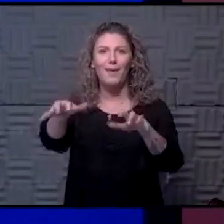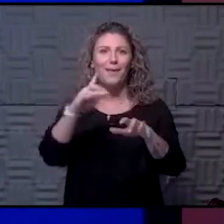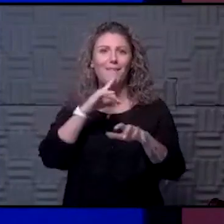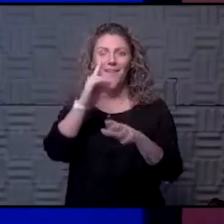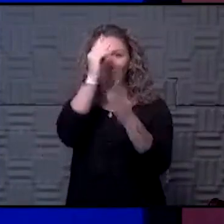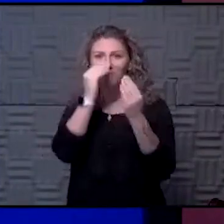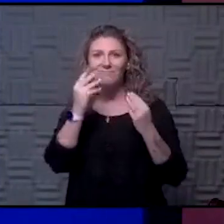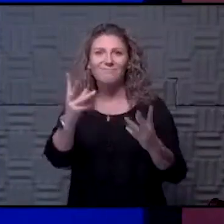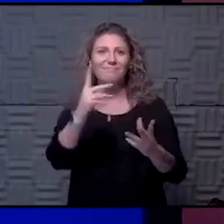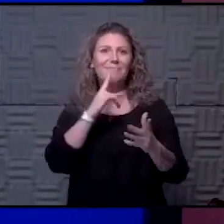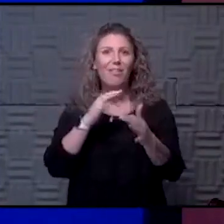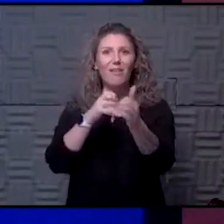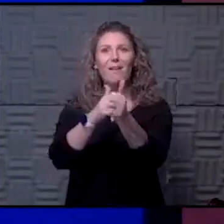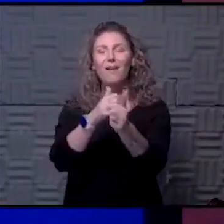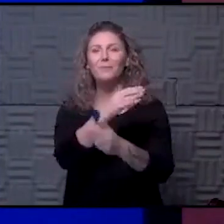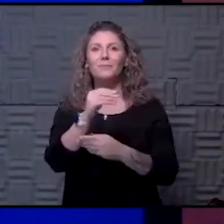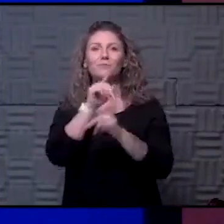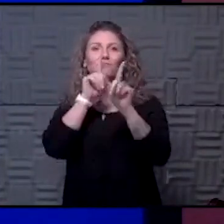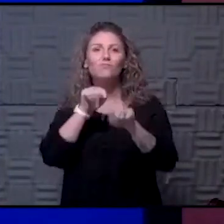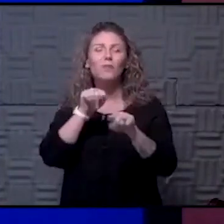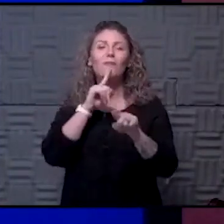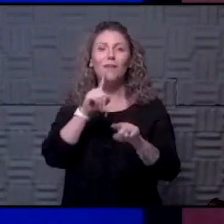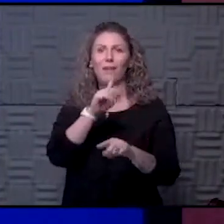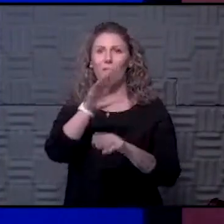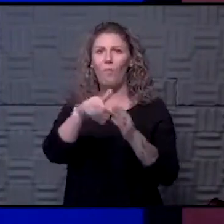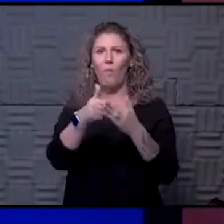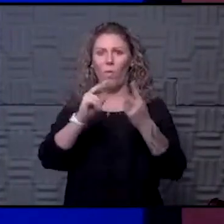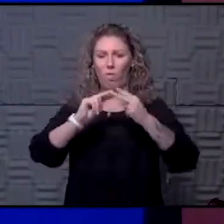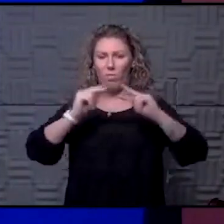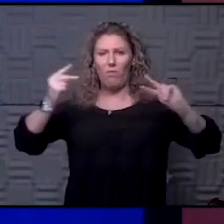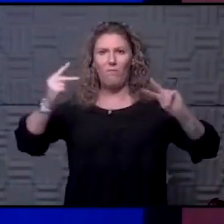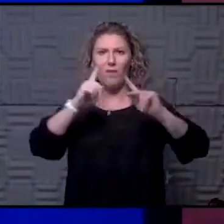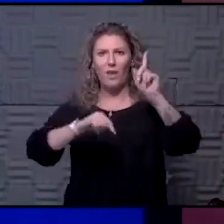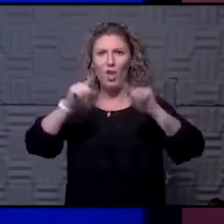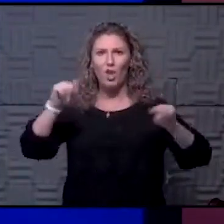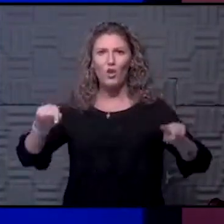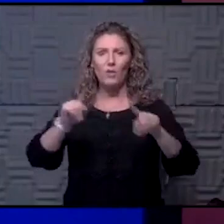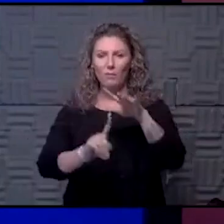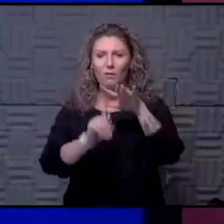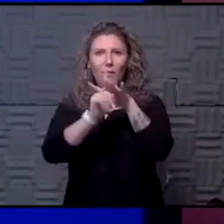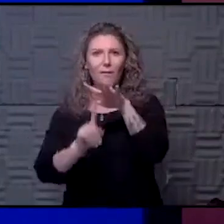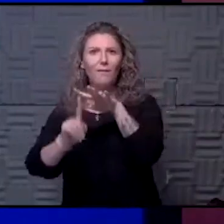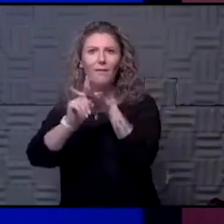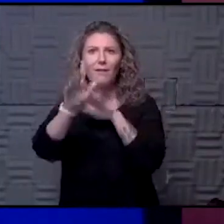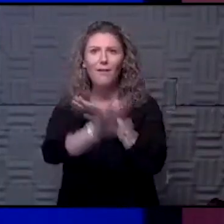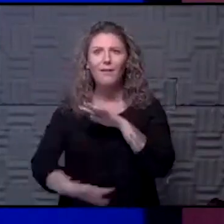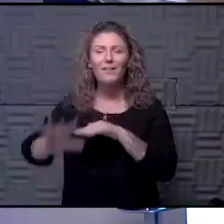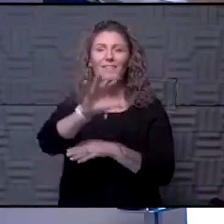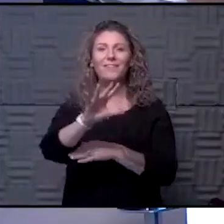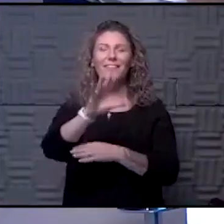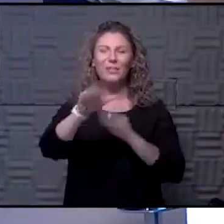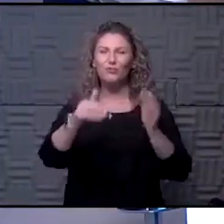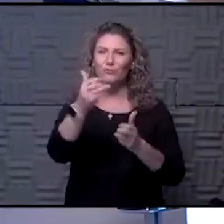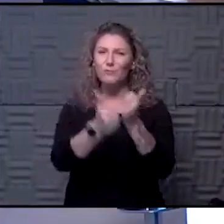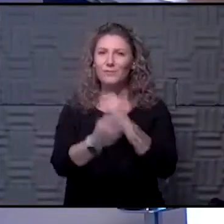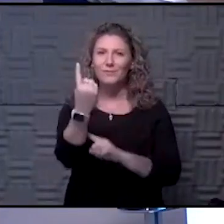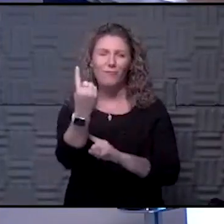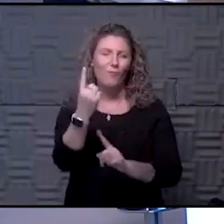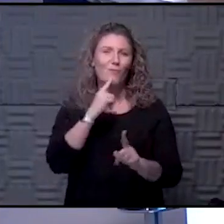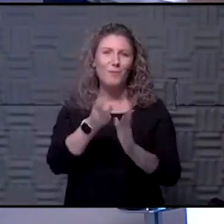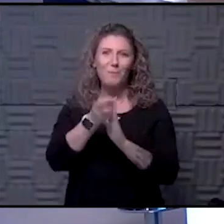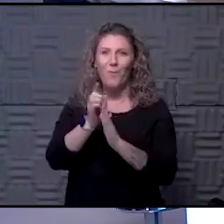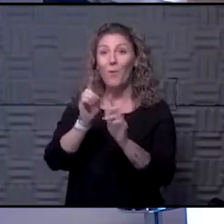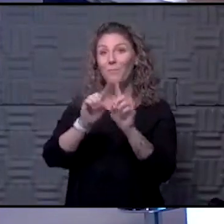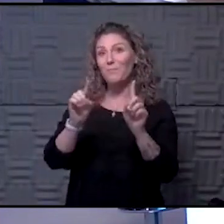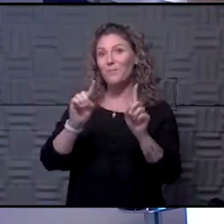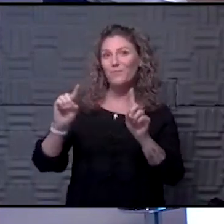rates and react to the news of the variants popping up around us. We're going to introduce you to everyone in just a moment, but first, Dr. Dana